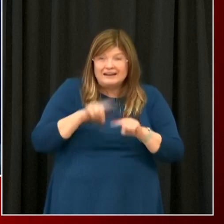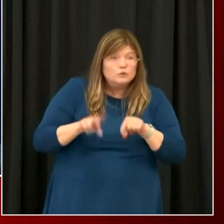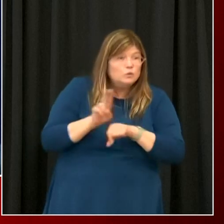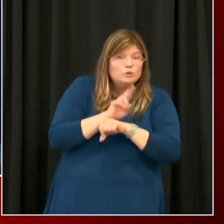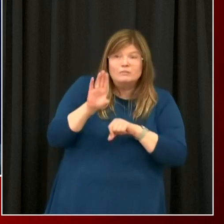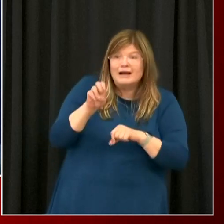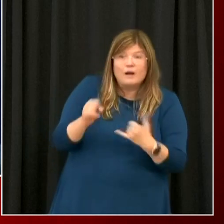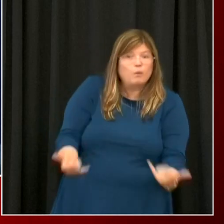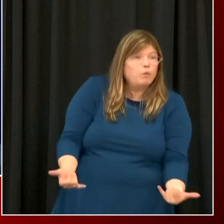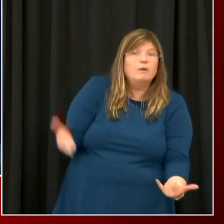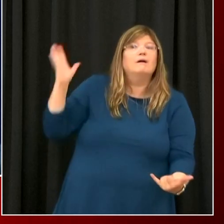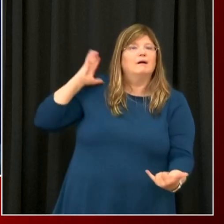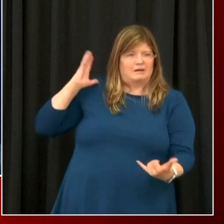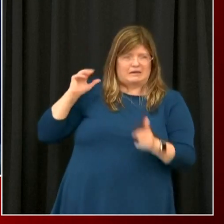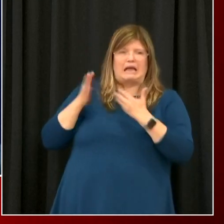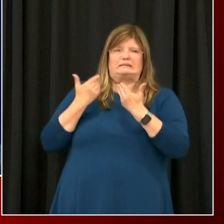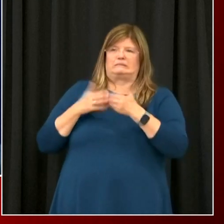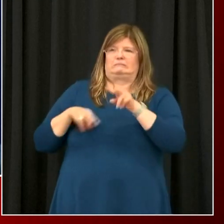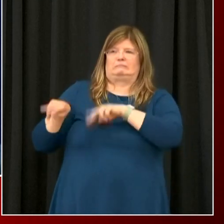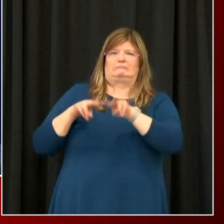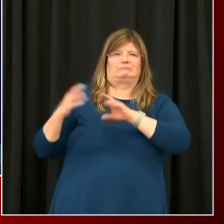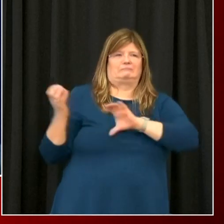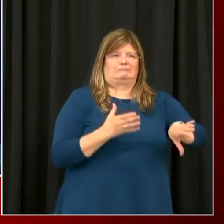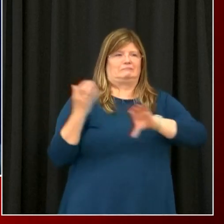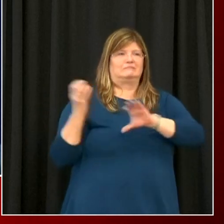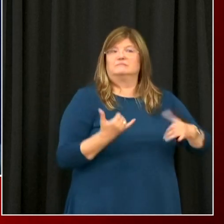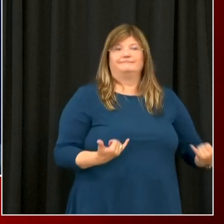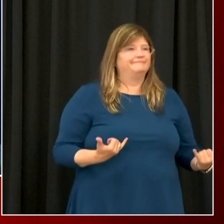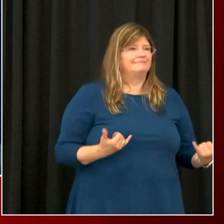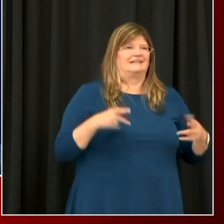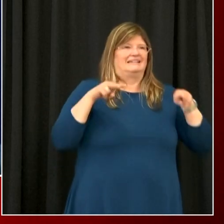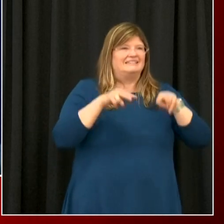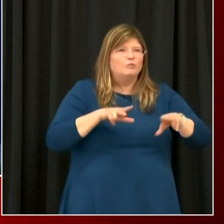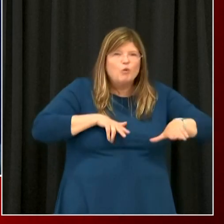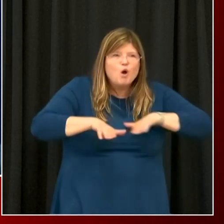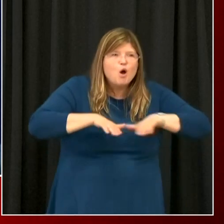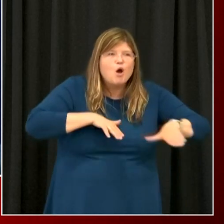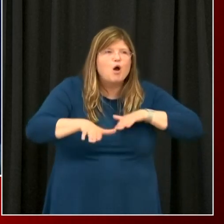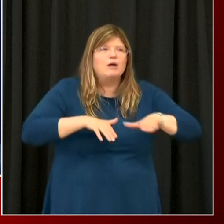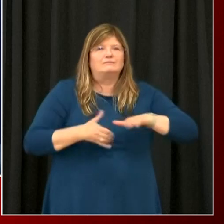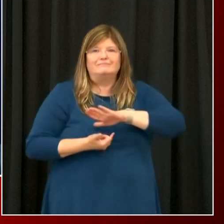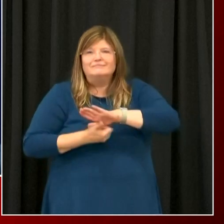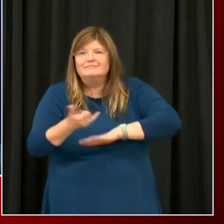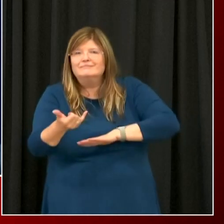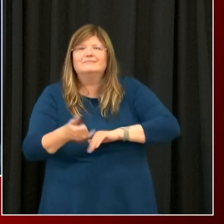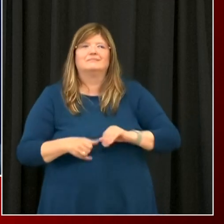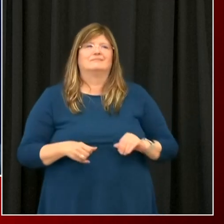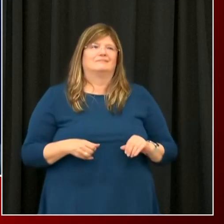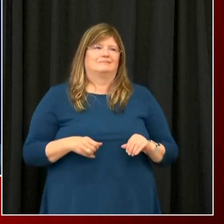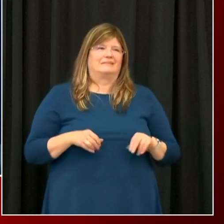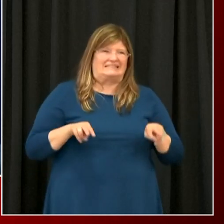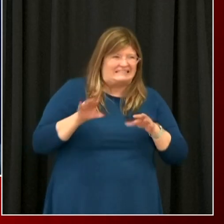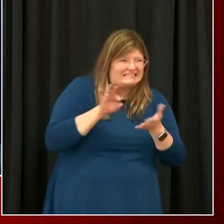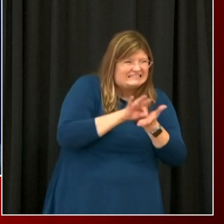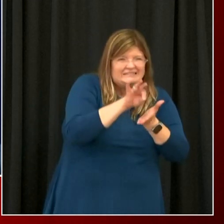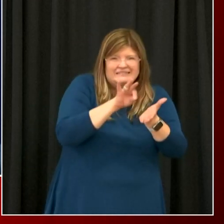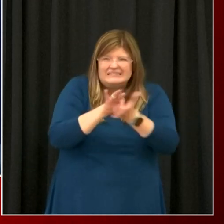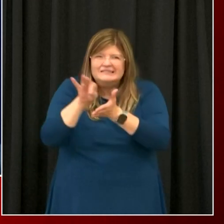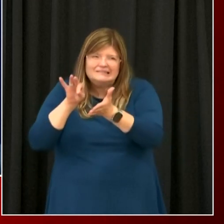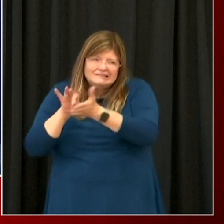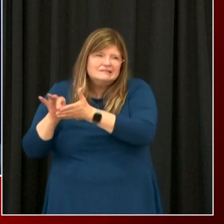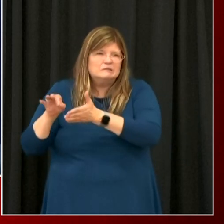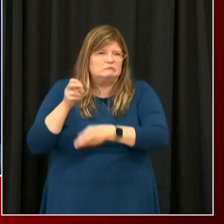of people that will be coming into our city by foot and by metro. The critical thing for us